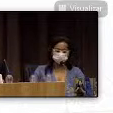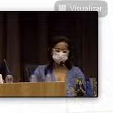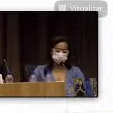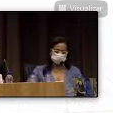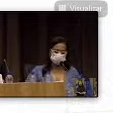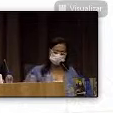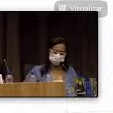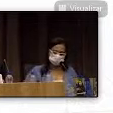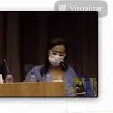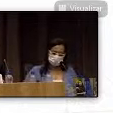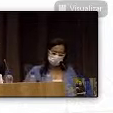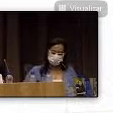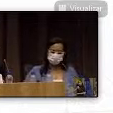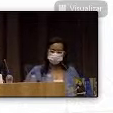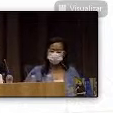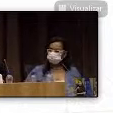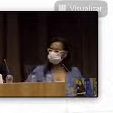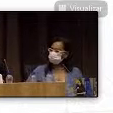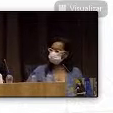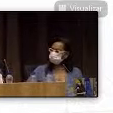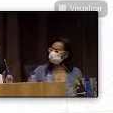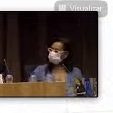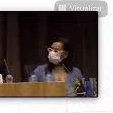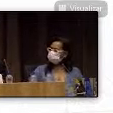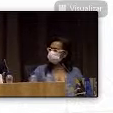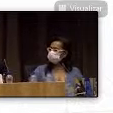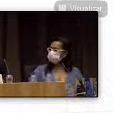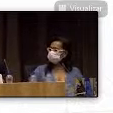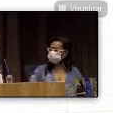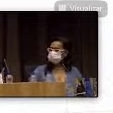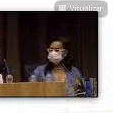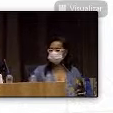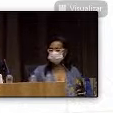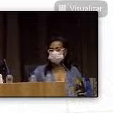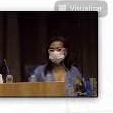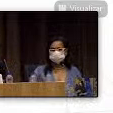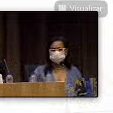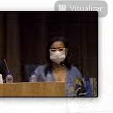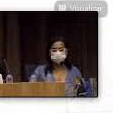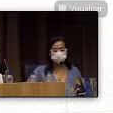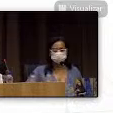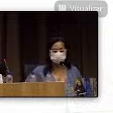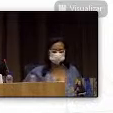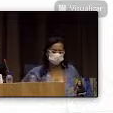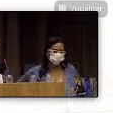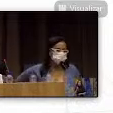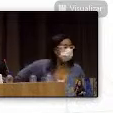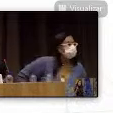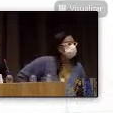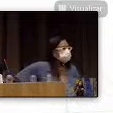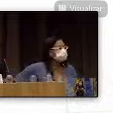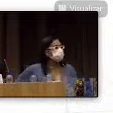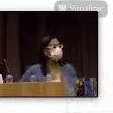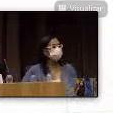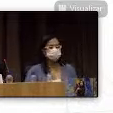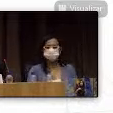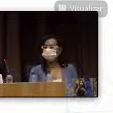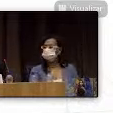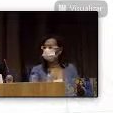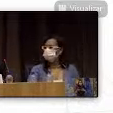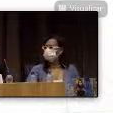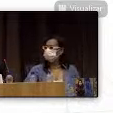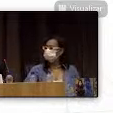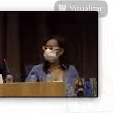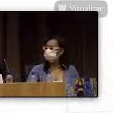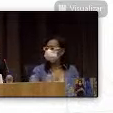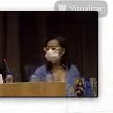greatest guideline for us. And then from there, we went seeking if this patient was pregnant or